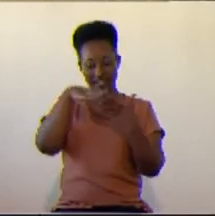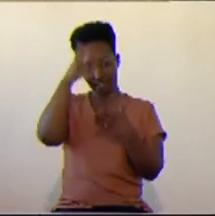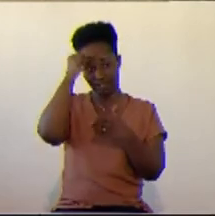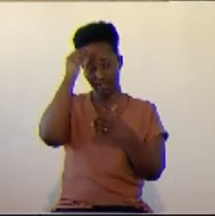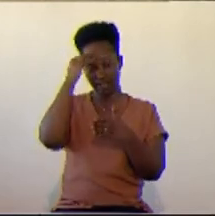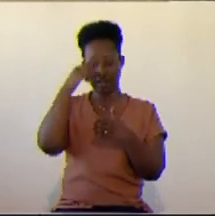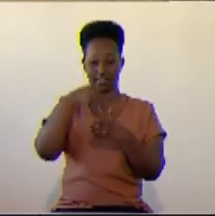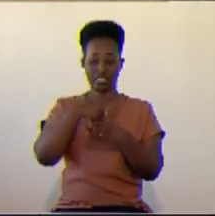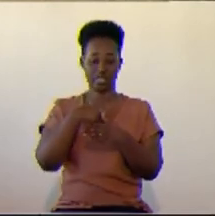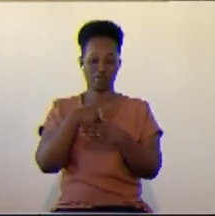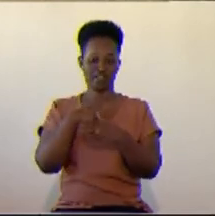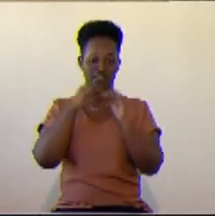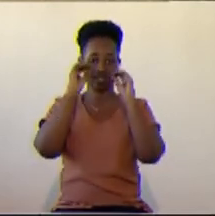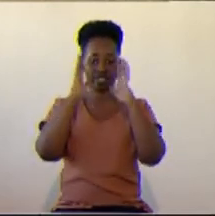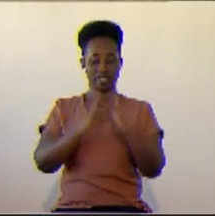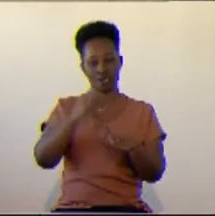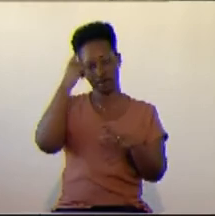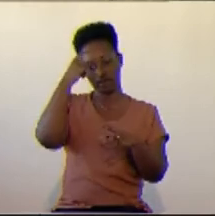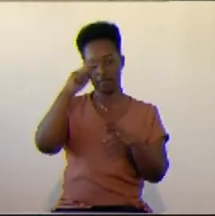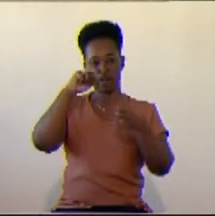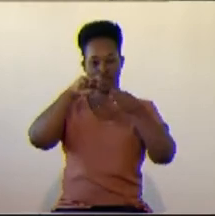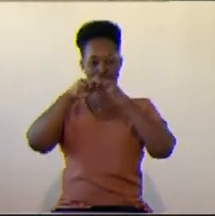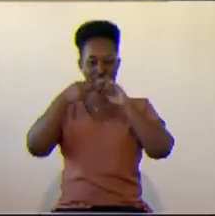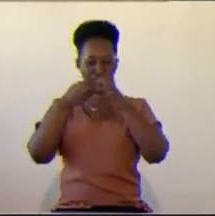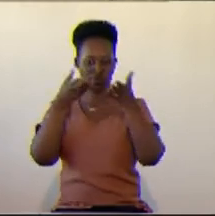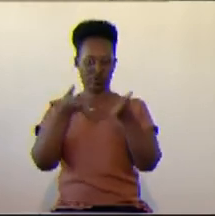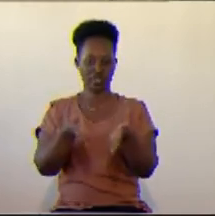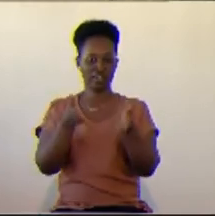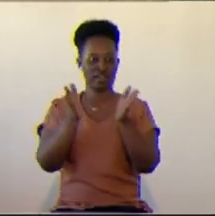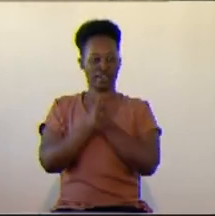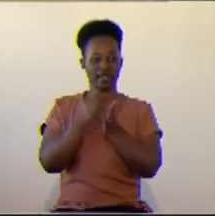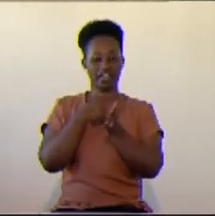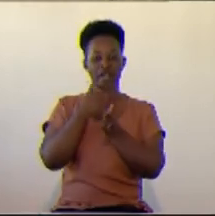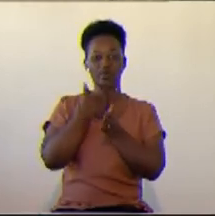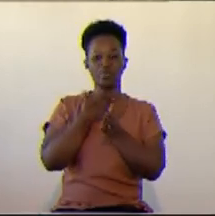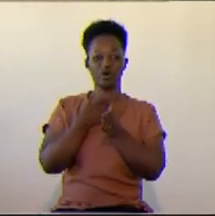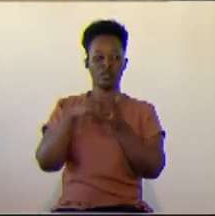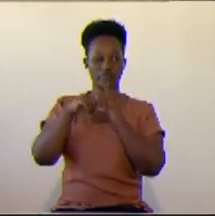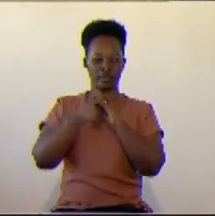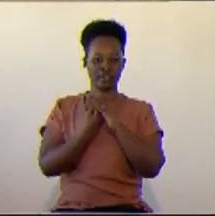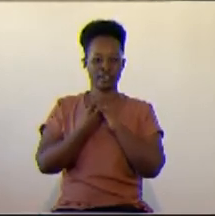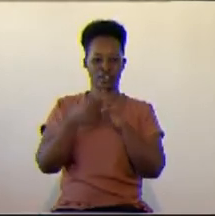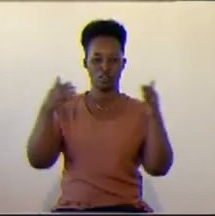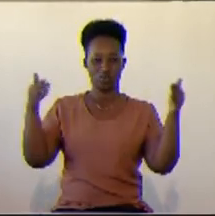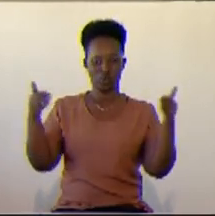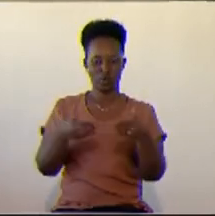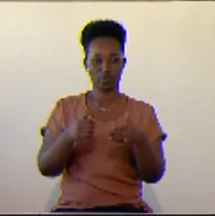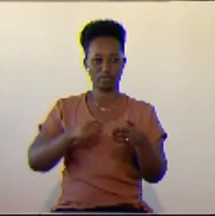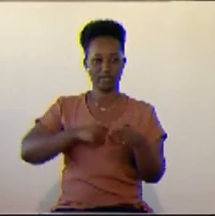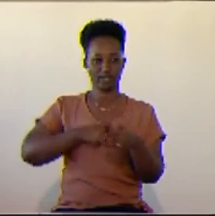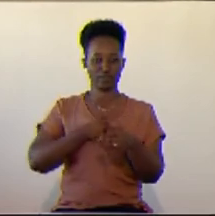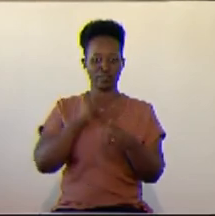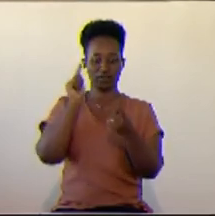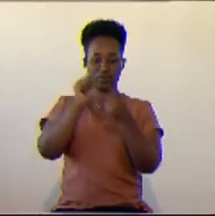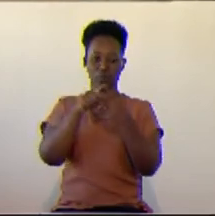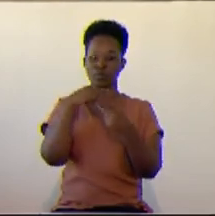I am your teacher for physics today, and I want to begin by introducing myself to those who may not be